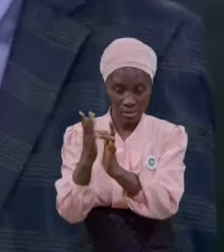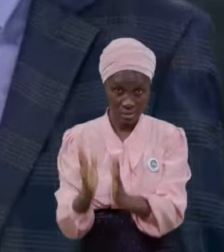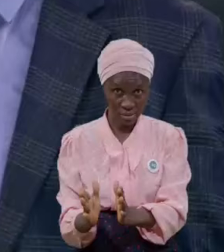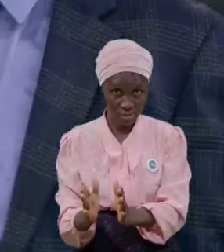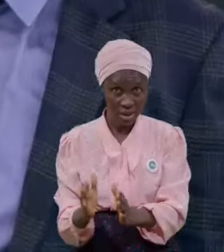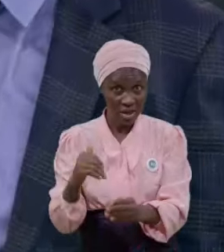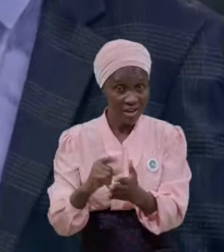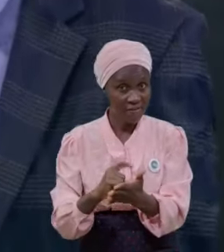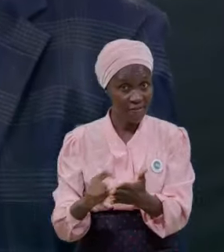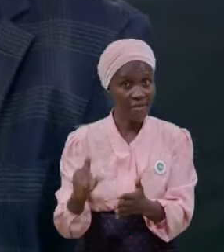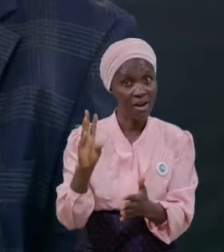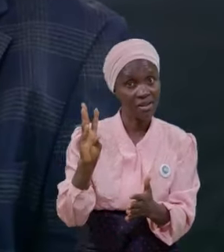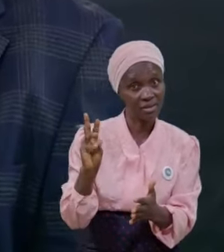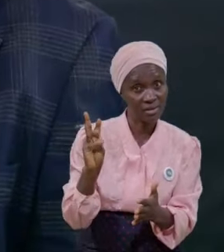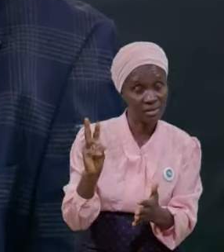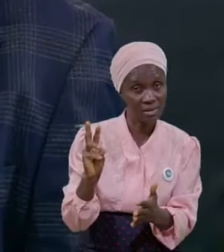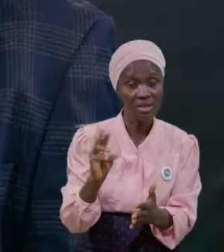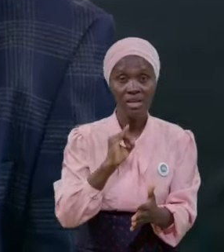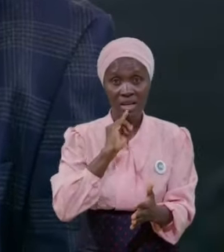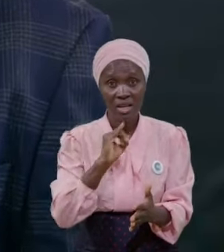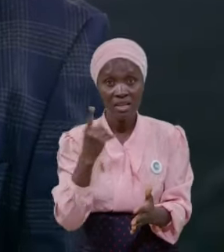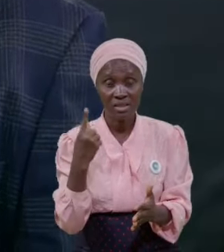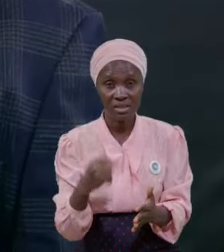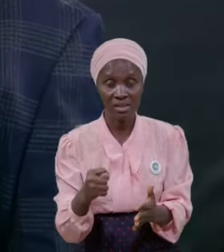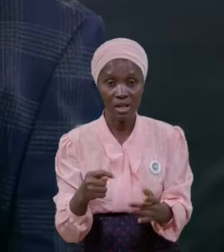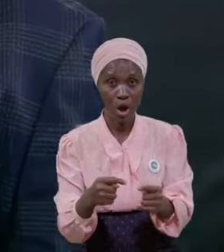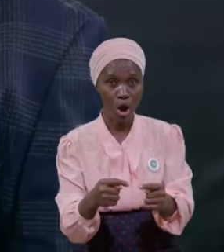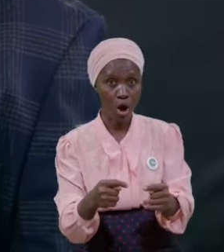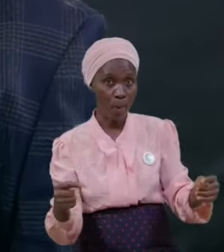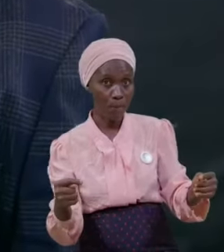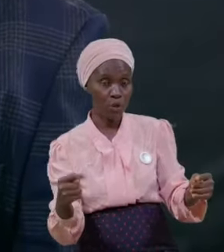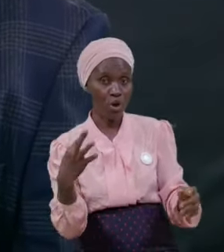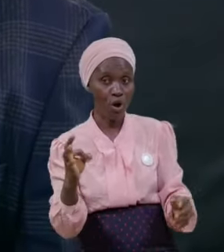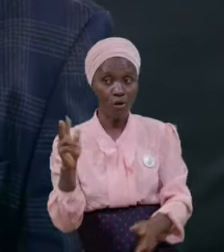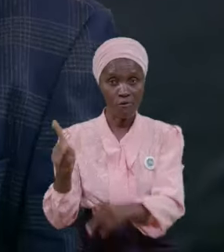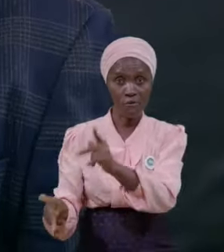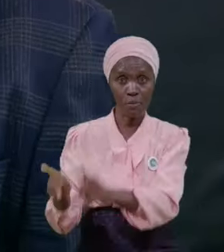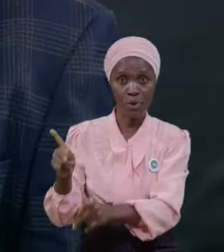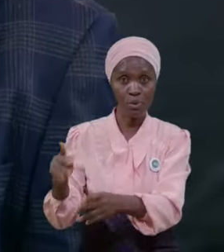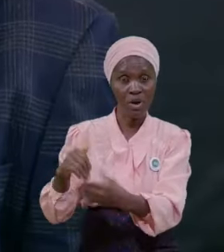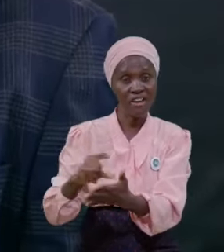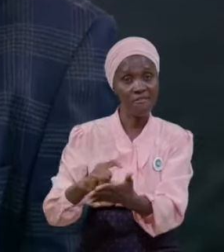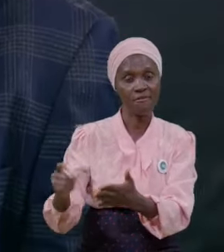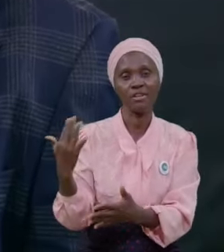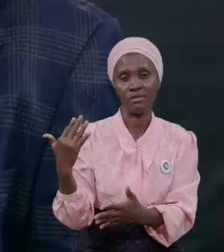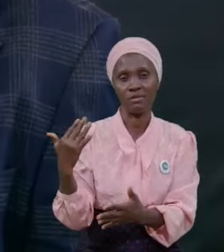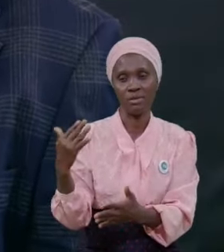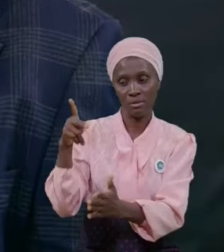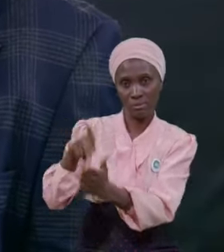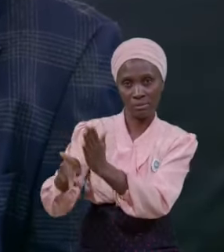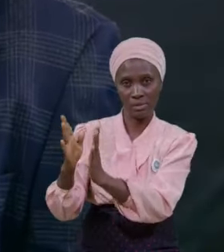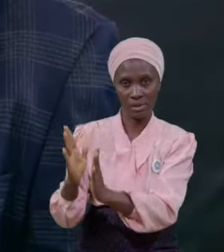the opposite of the people in verse 15, the murderer, the thief,